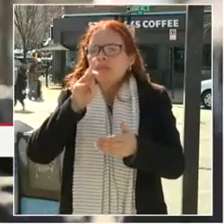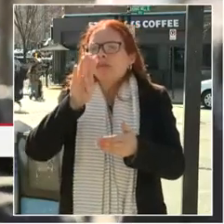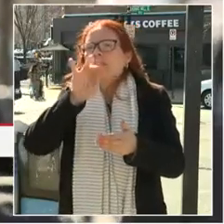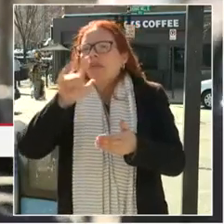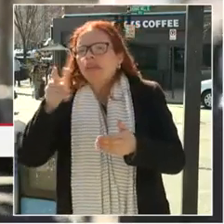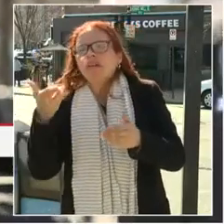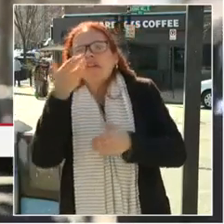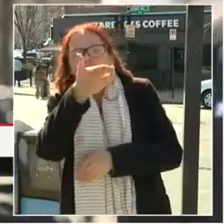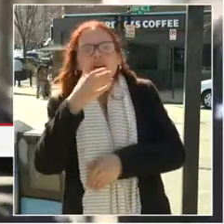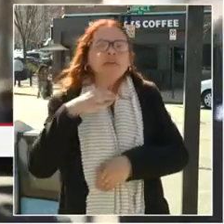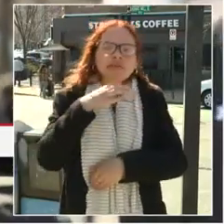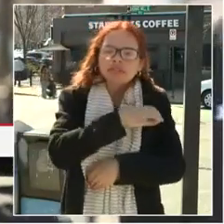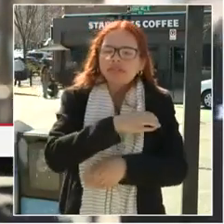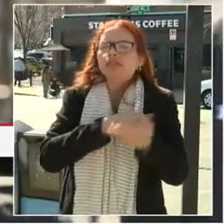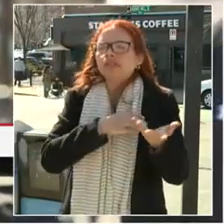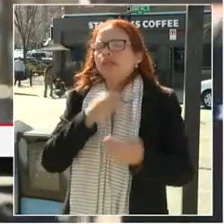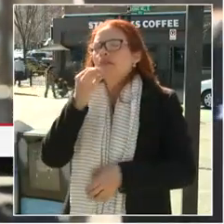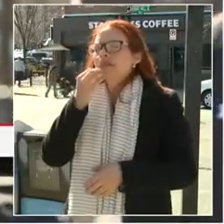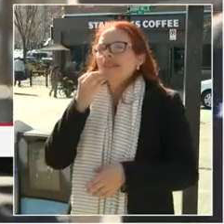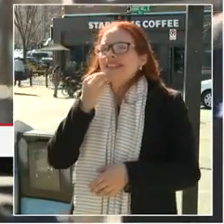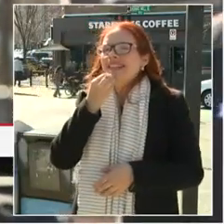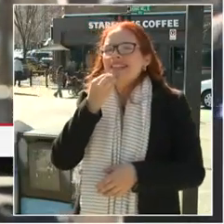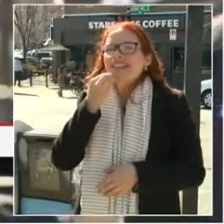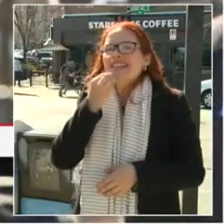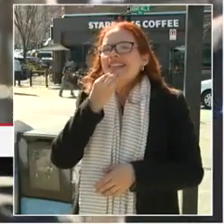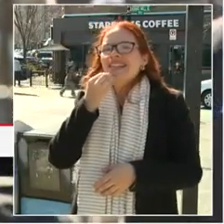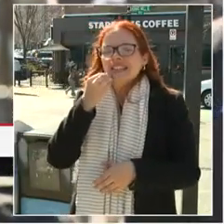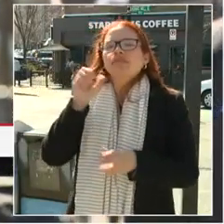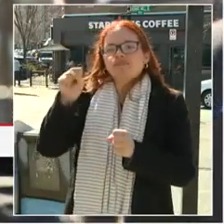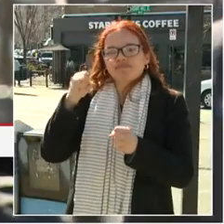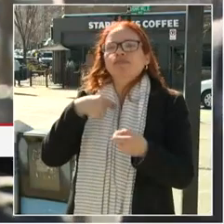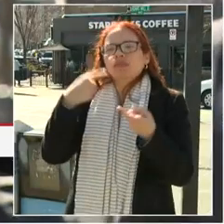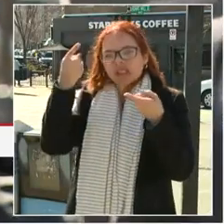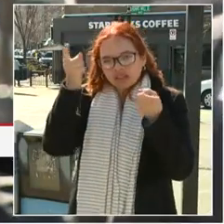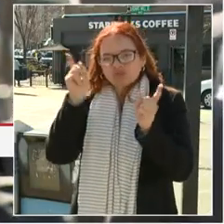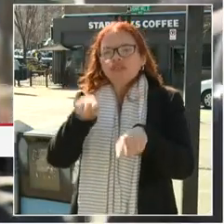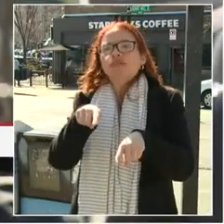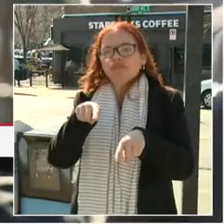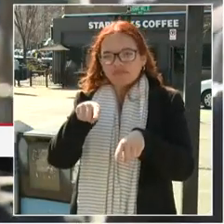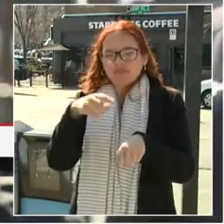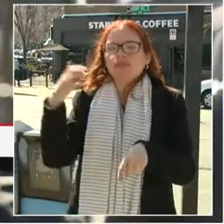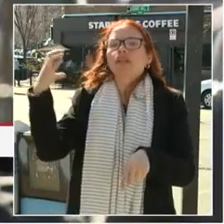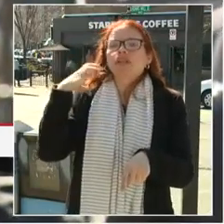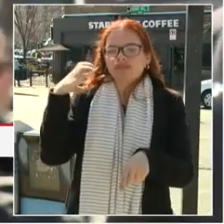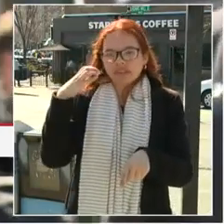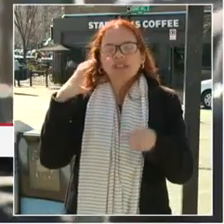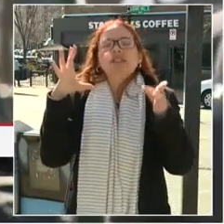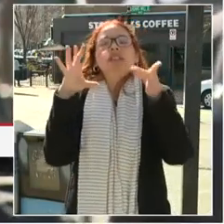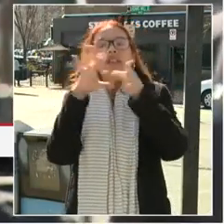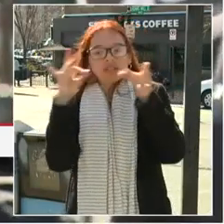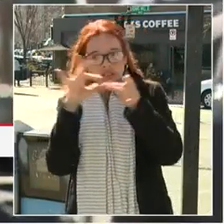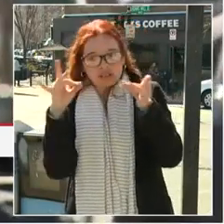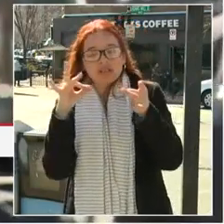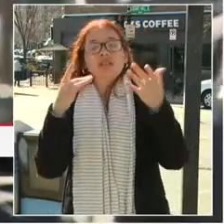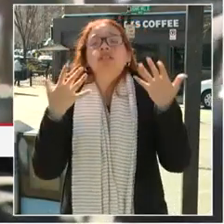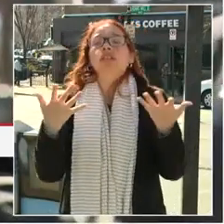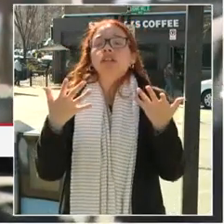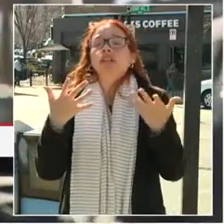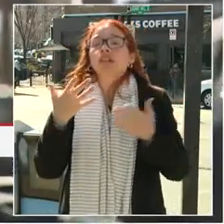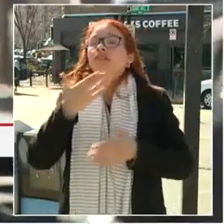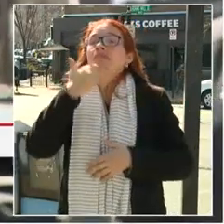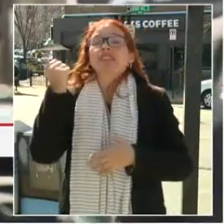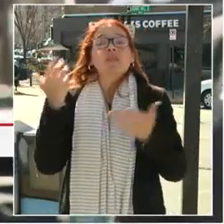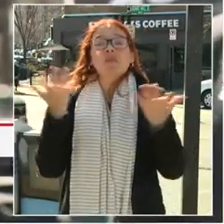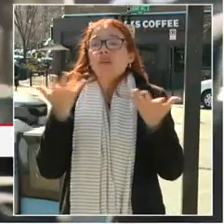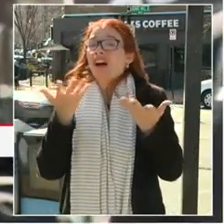I would agree with the chairman's kind of sentiment that it's best for everybody if the vote doesn't